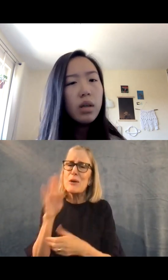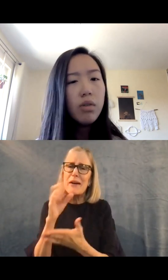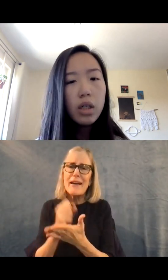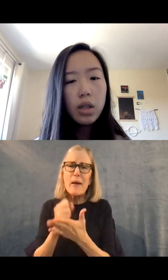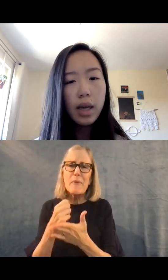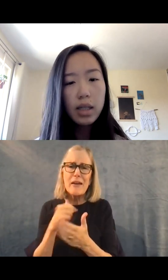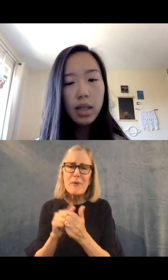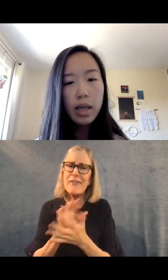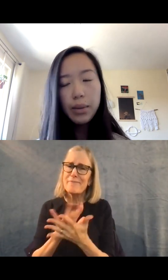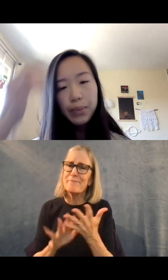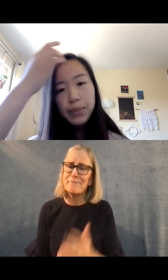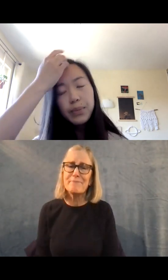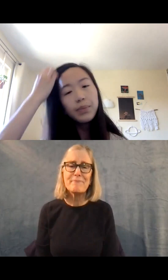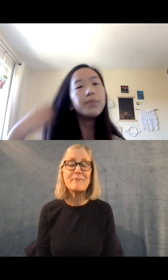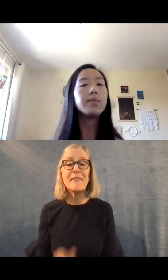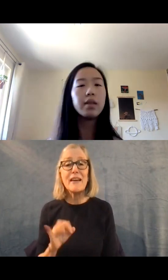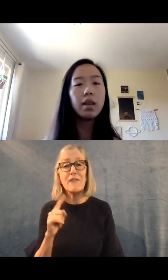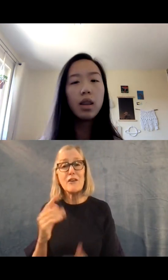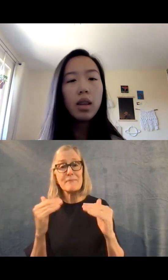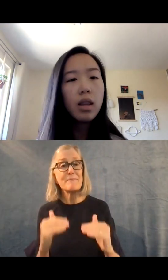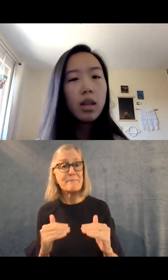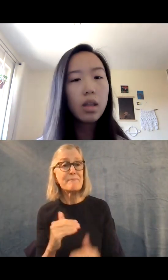If we could go to the next slide.